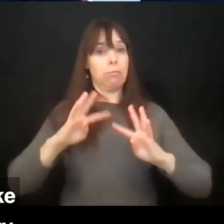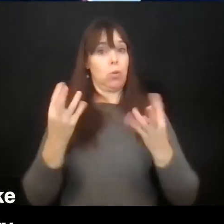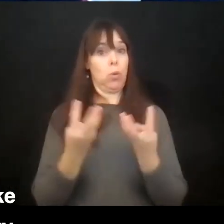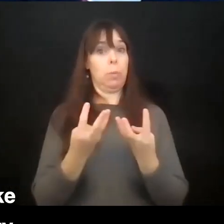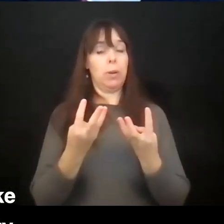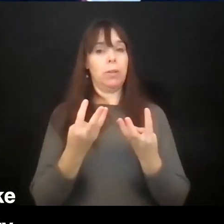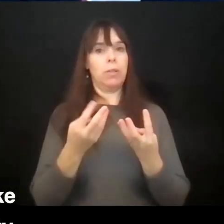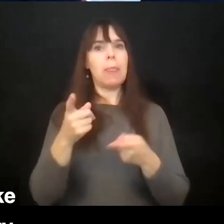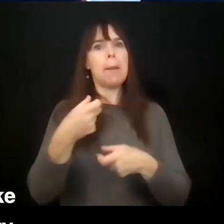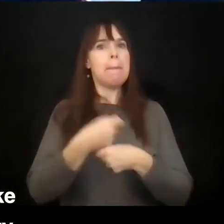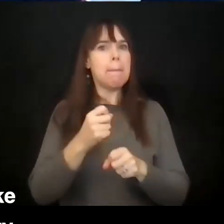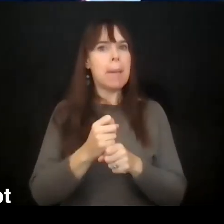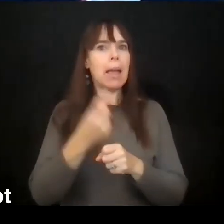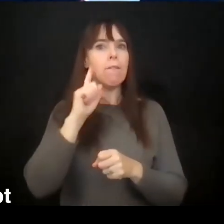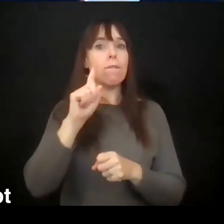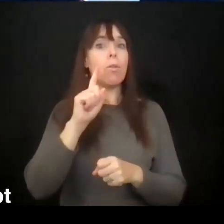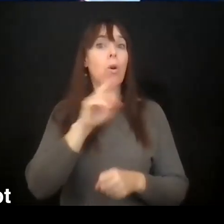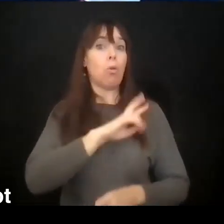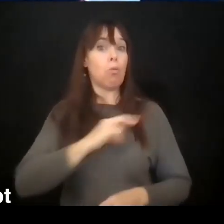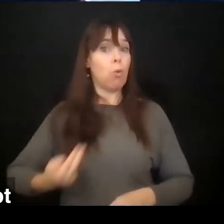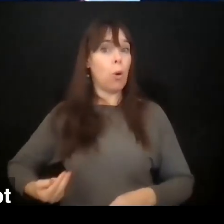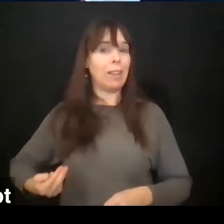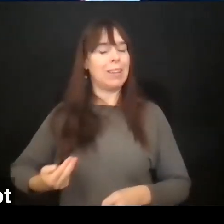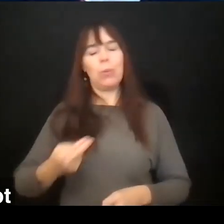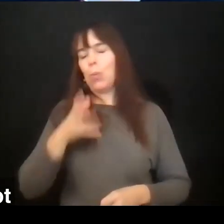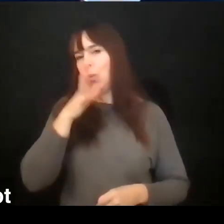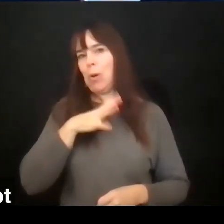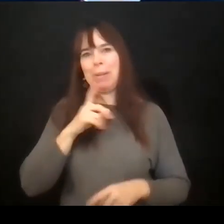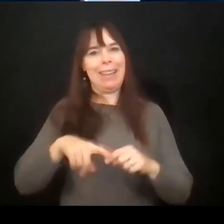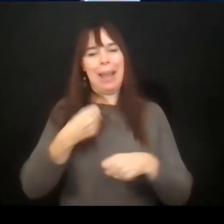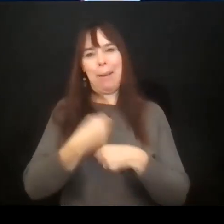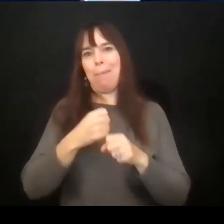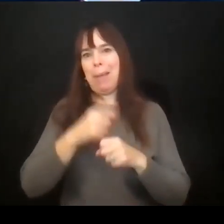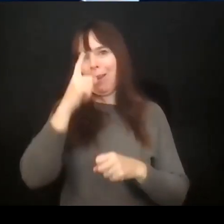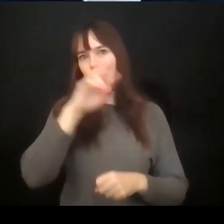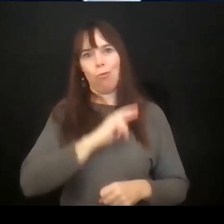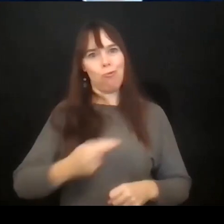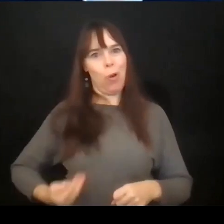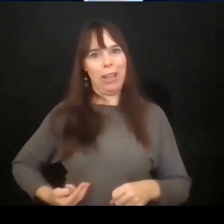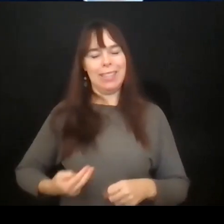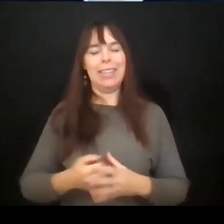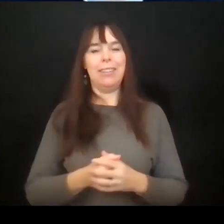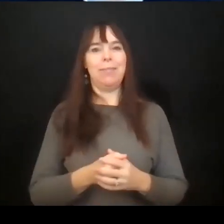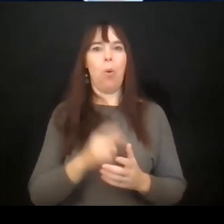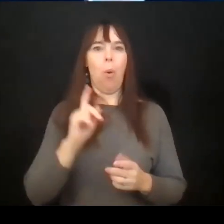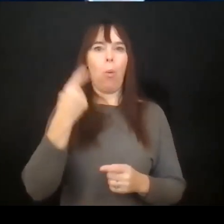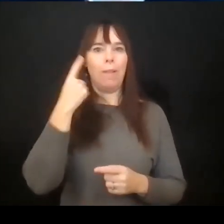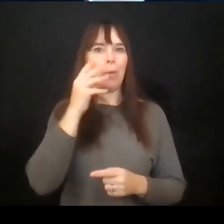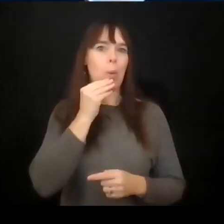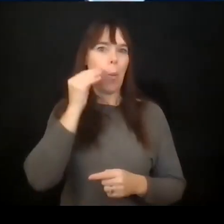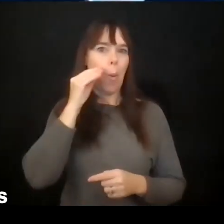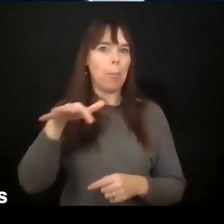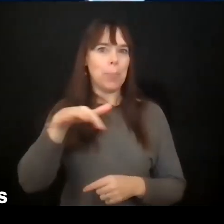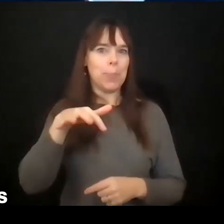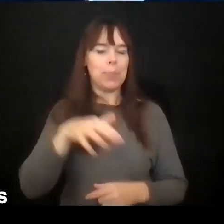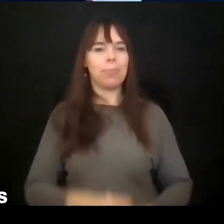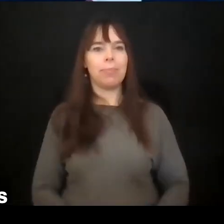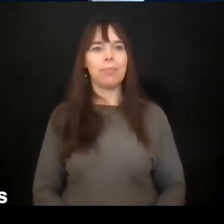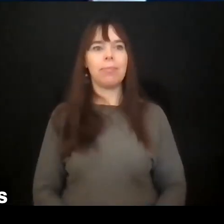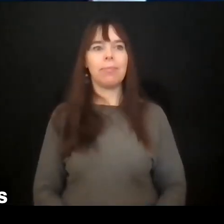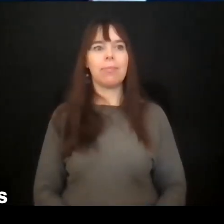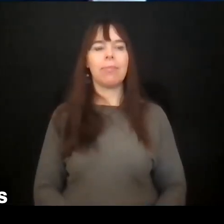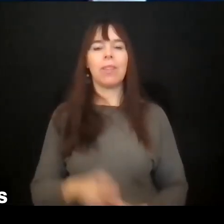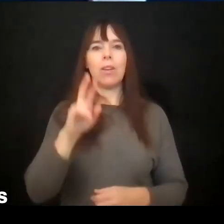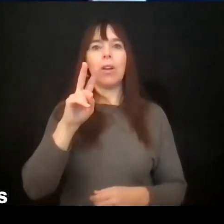and they would make things for the royalty, but women were not allowed to do that. New slide shows a painting of flowers in a vase. Rachel